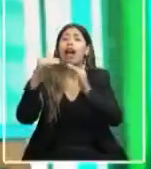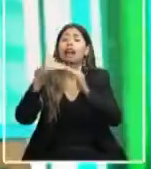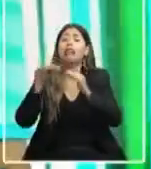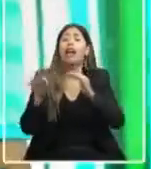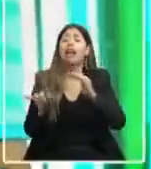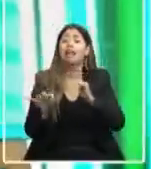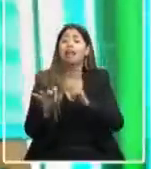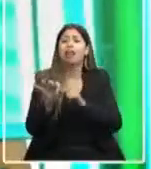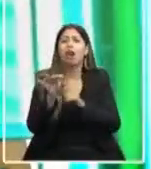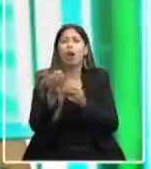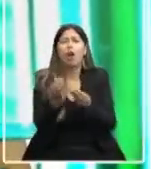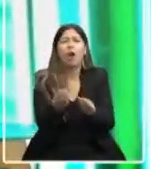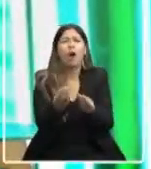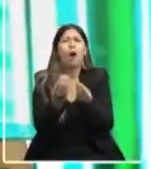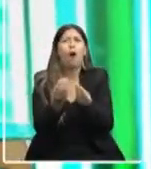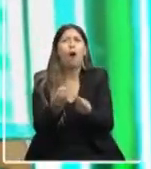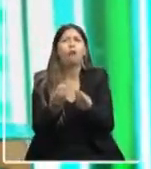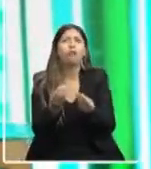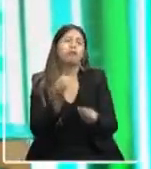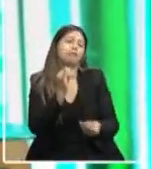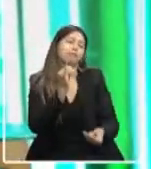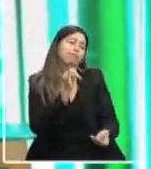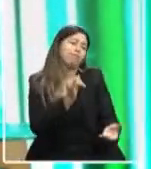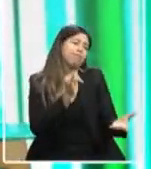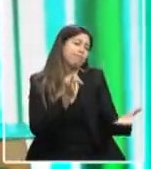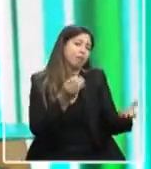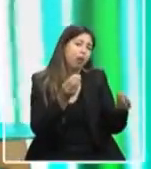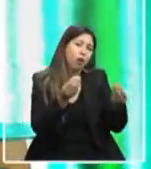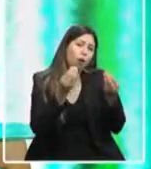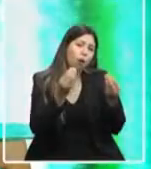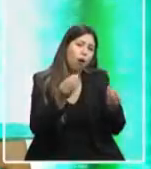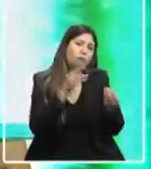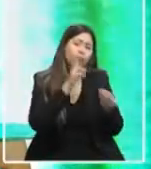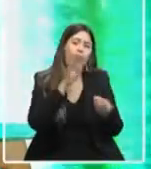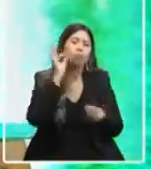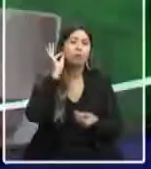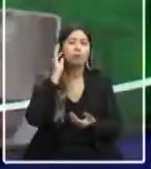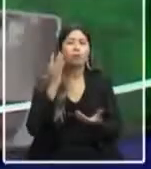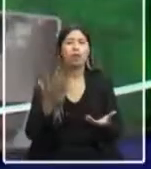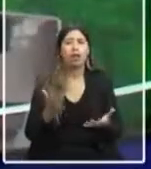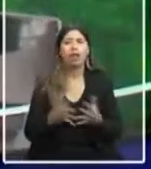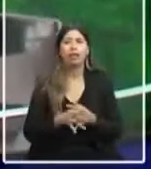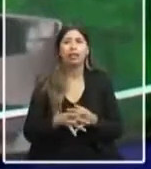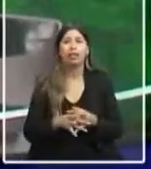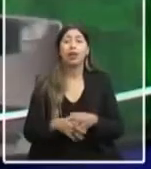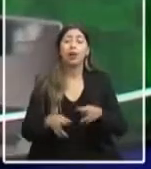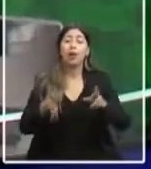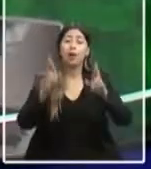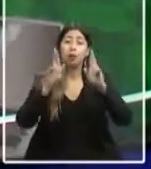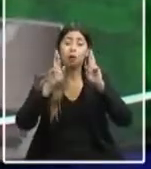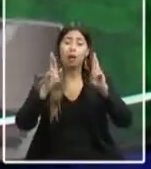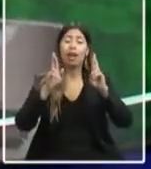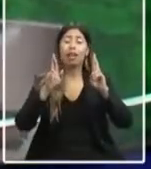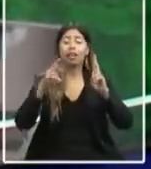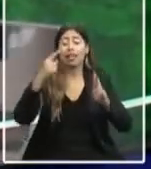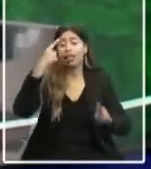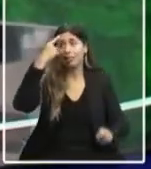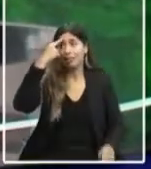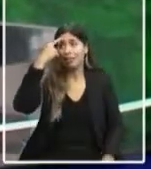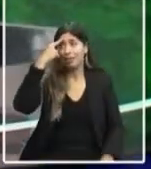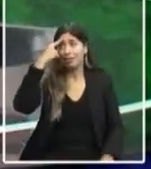so obvious. Once it's pointed out. We hope that the stupidness don't go so far, no? We live in a strange world right